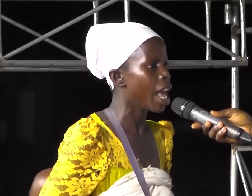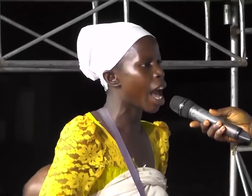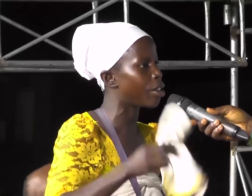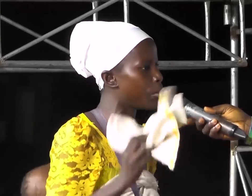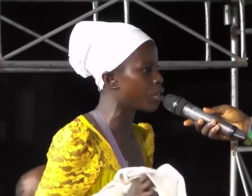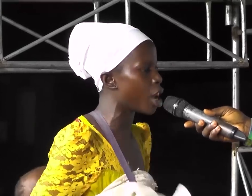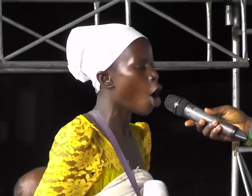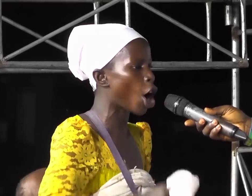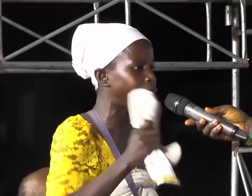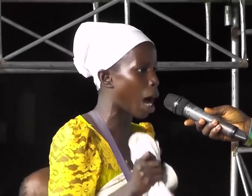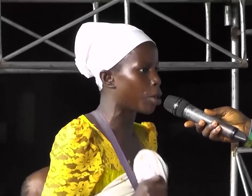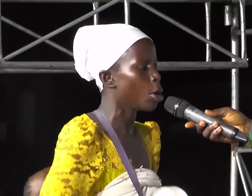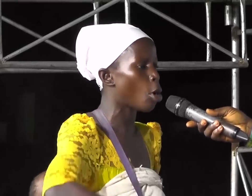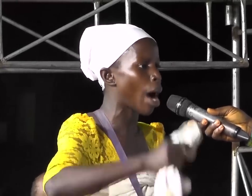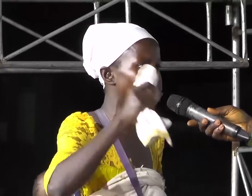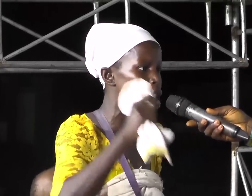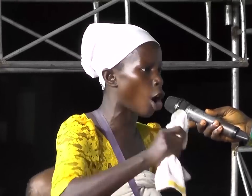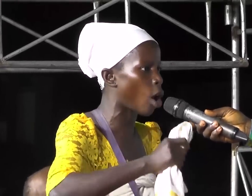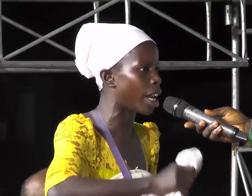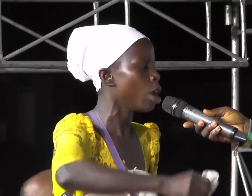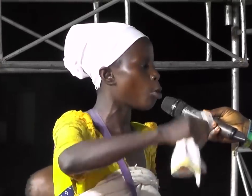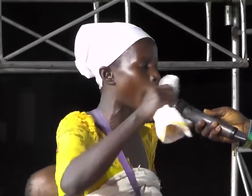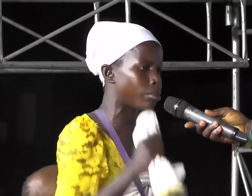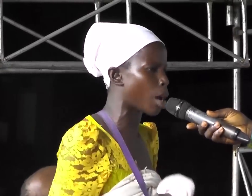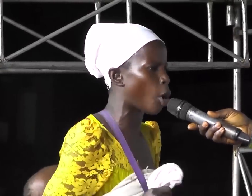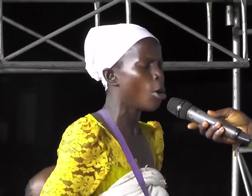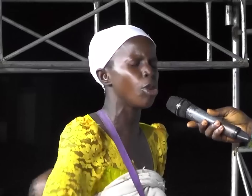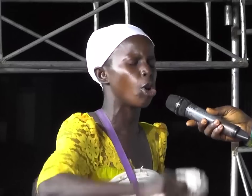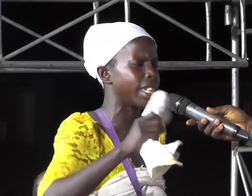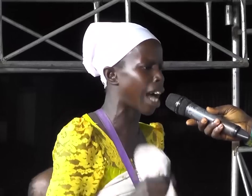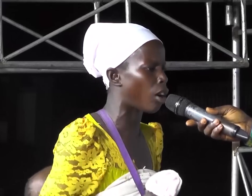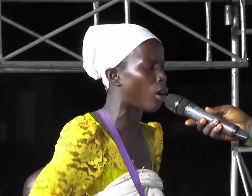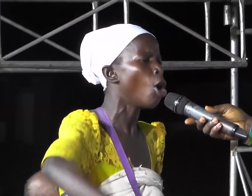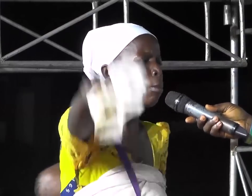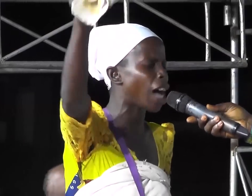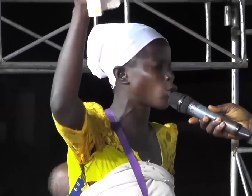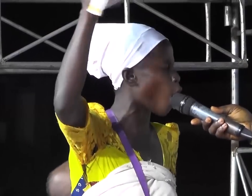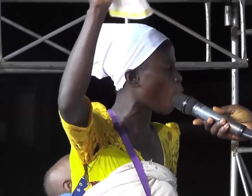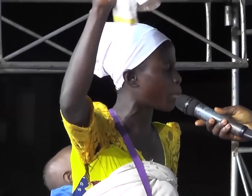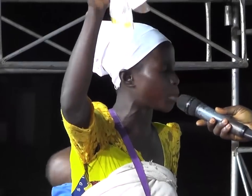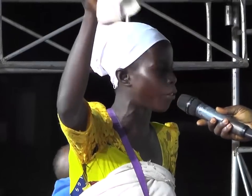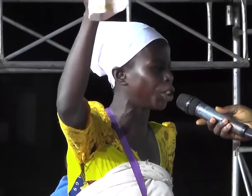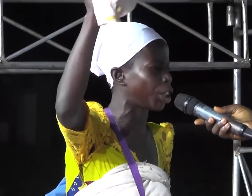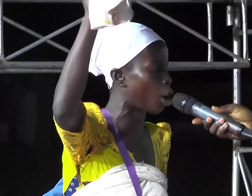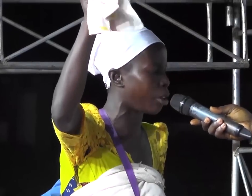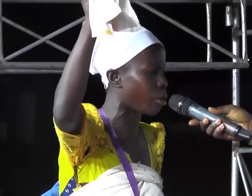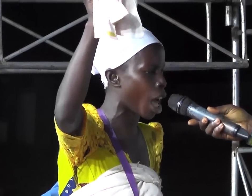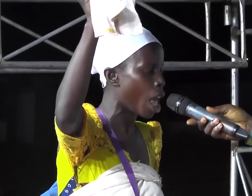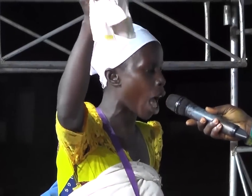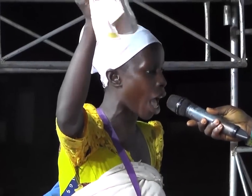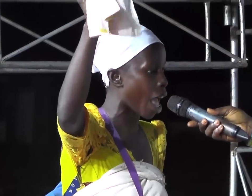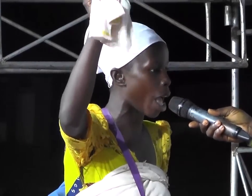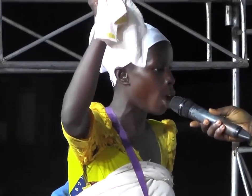eleketa eri mi re oja mi mo ma gbe lo wole mo ma gbe bo mi o ni tan kankan ma tu owo mi ti mo fi nse